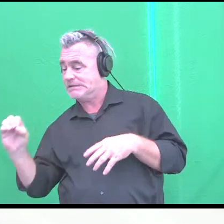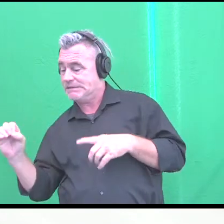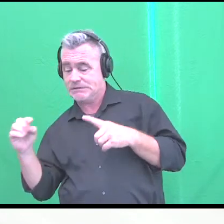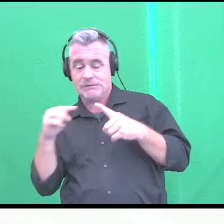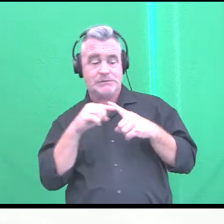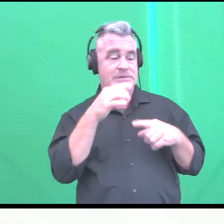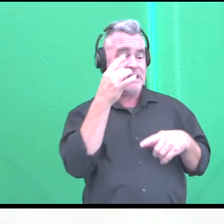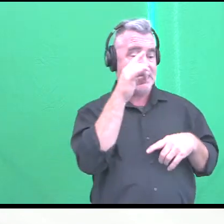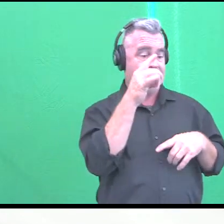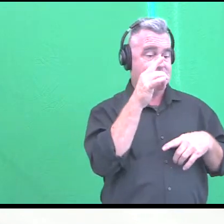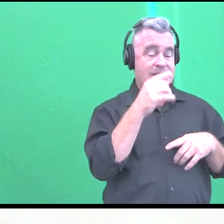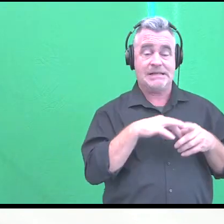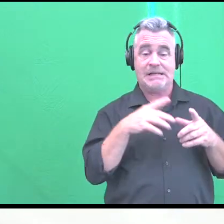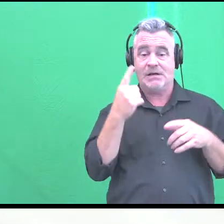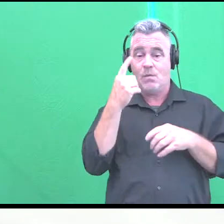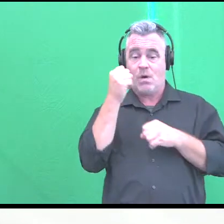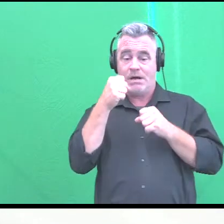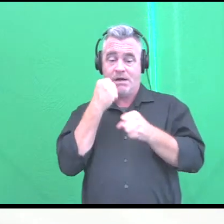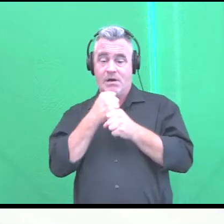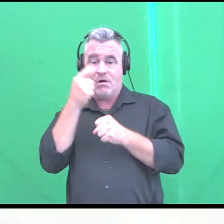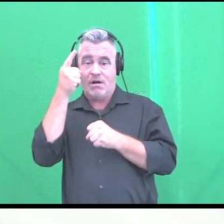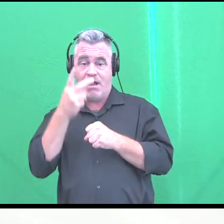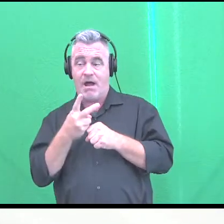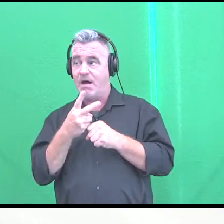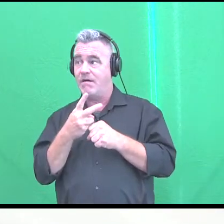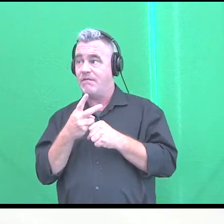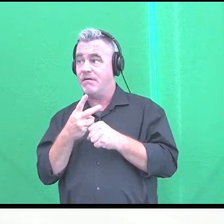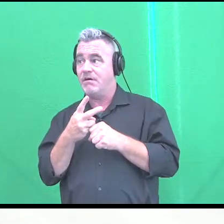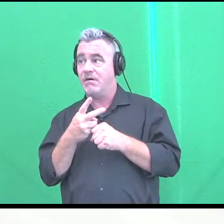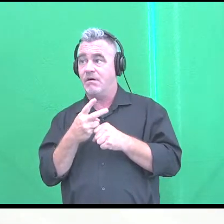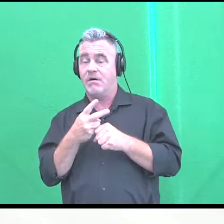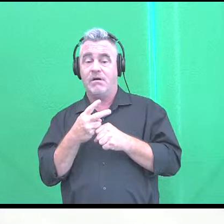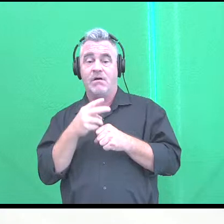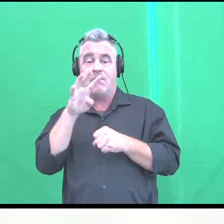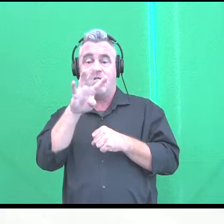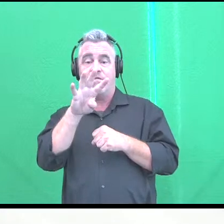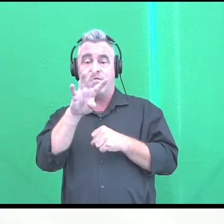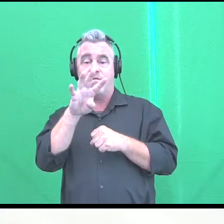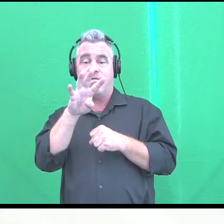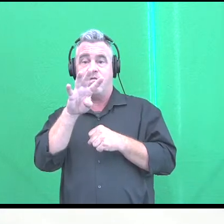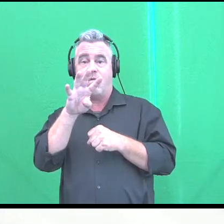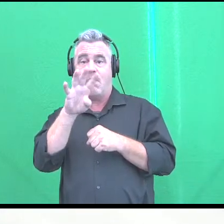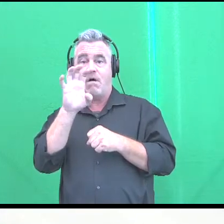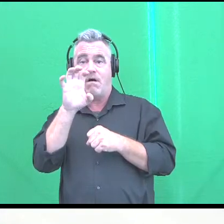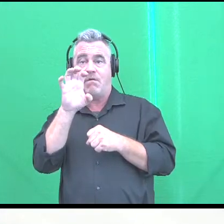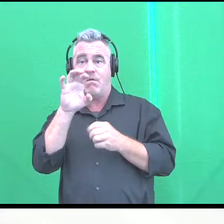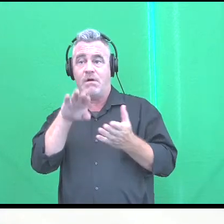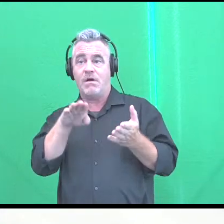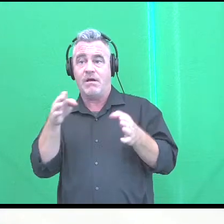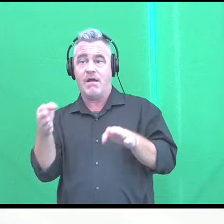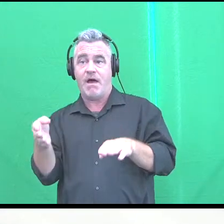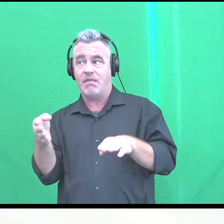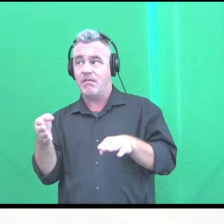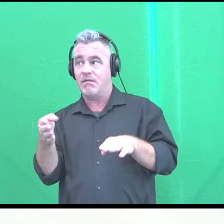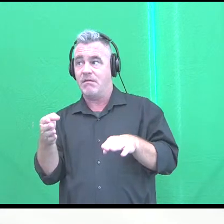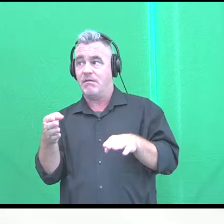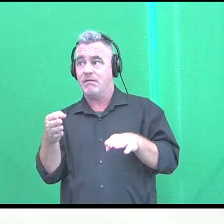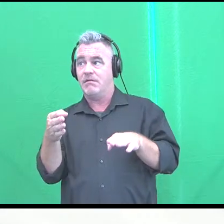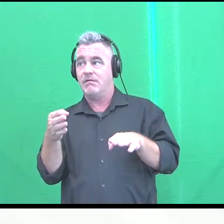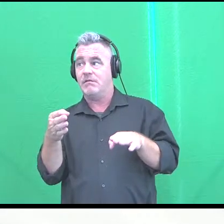In the last year and a half, there have been 400 deaths. Now, of course, the way